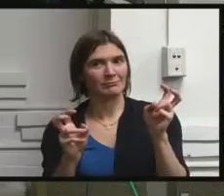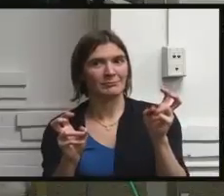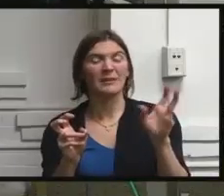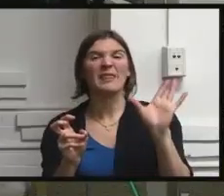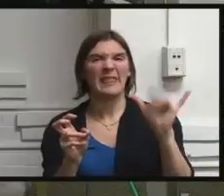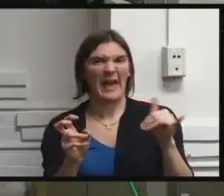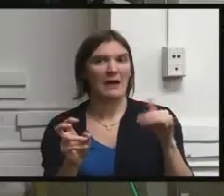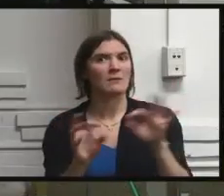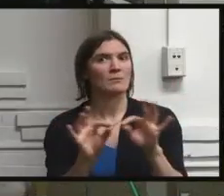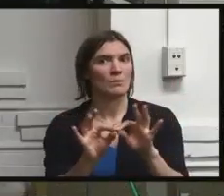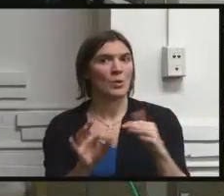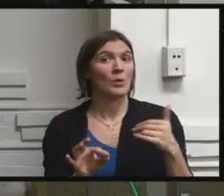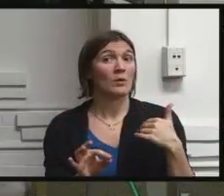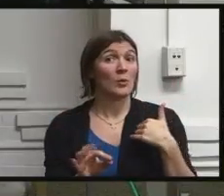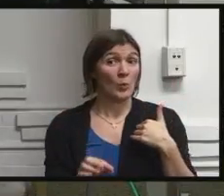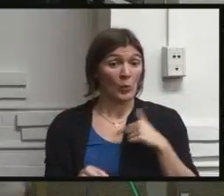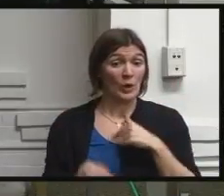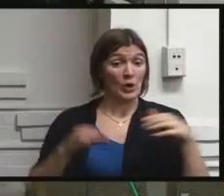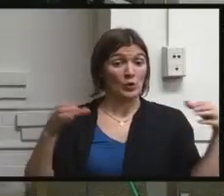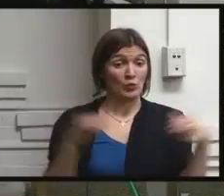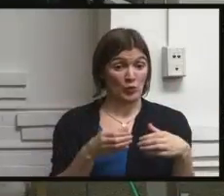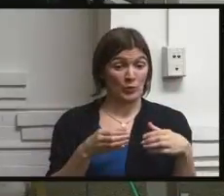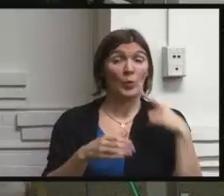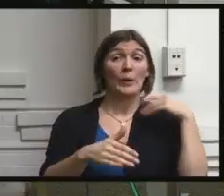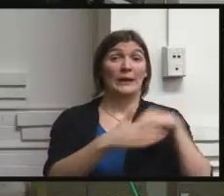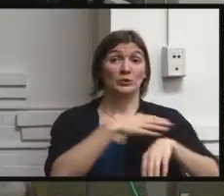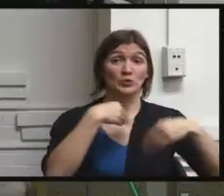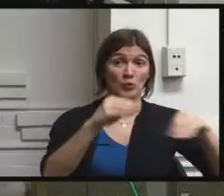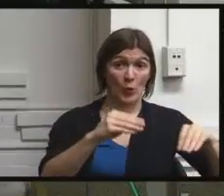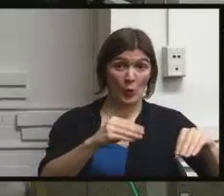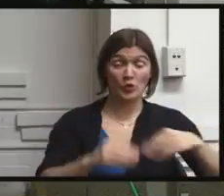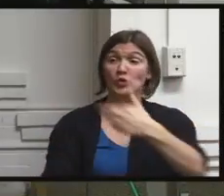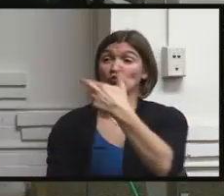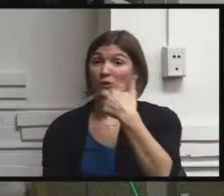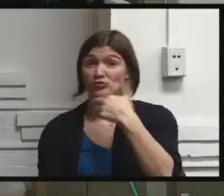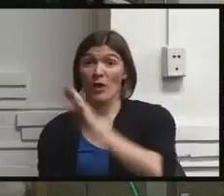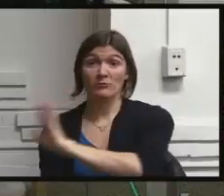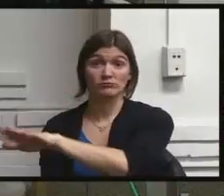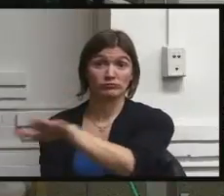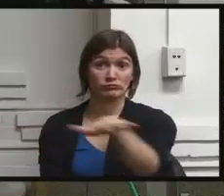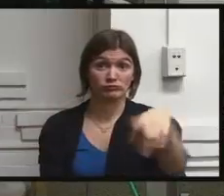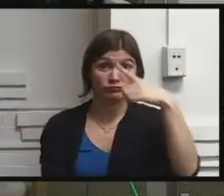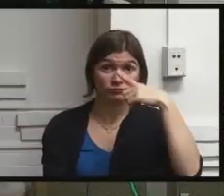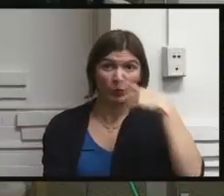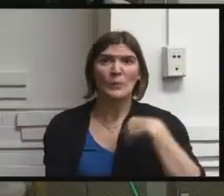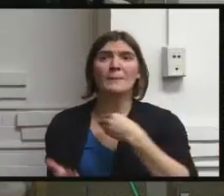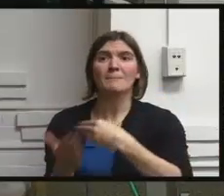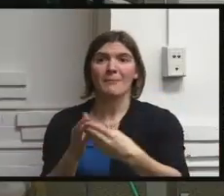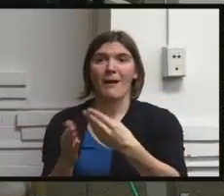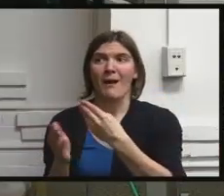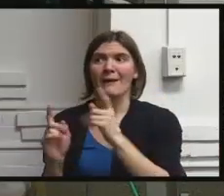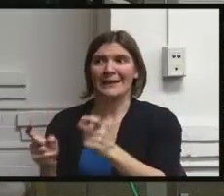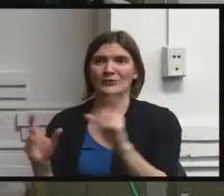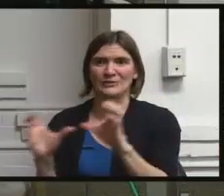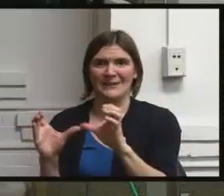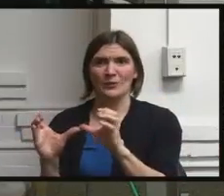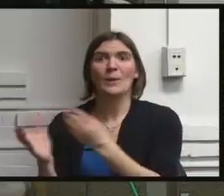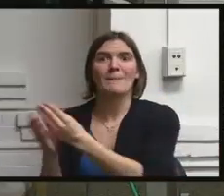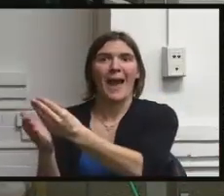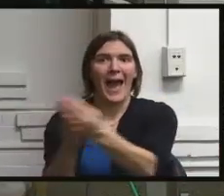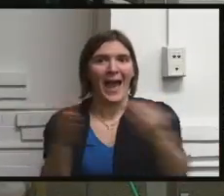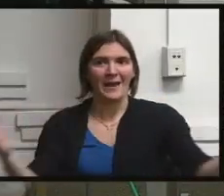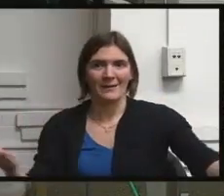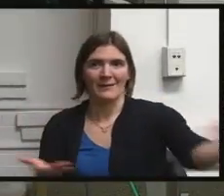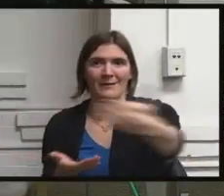program where we as a group went into stores and restaurants downtown and purchased gift certificates that